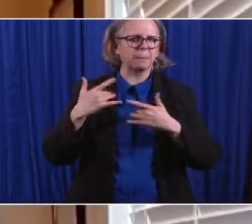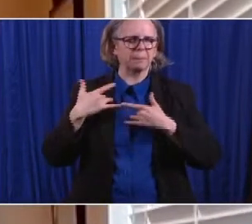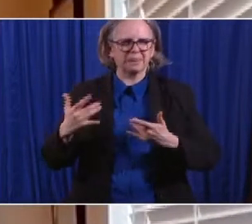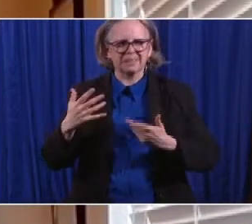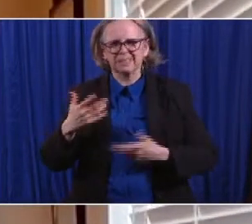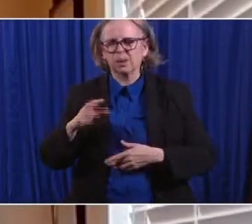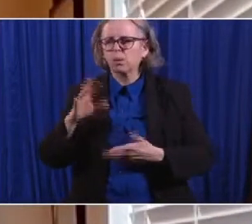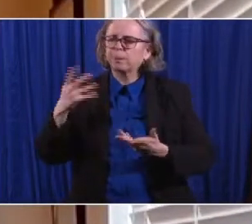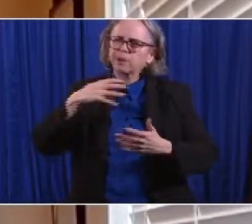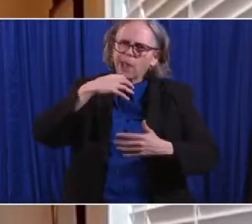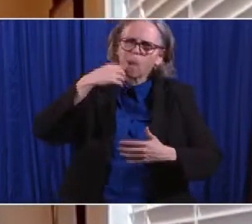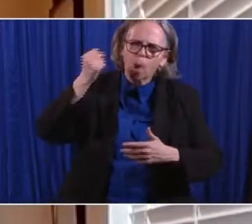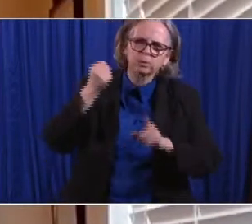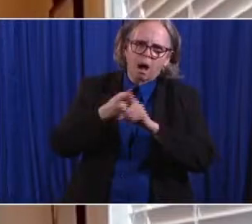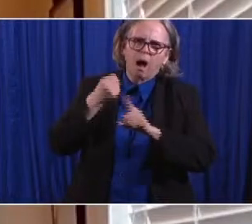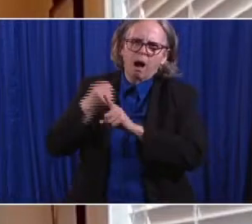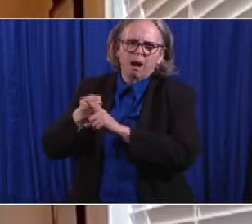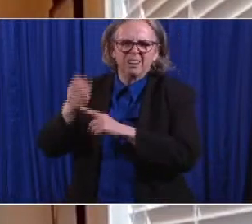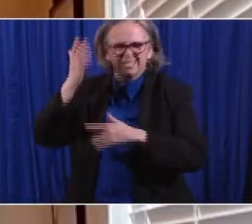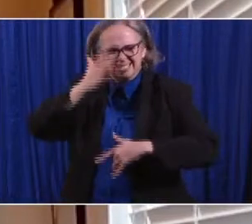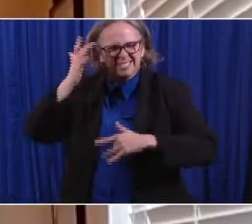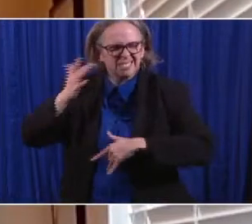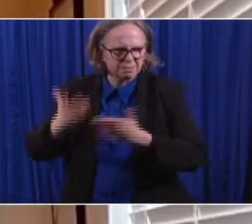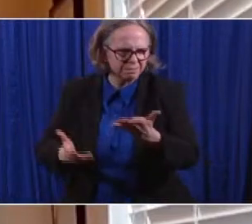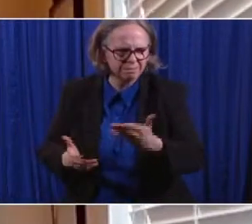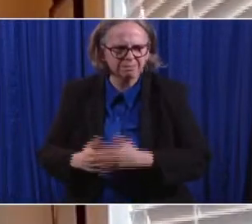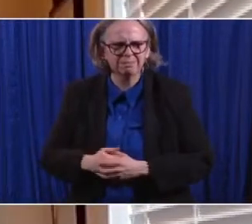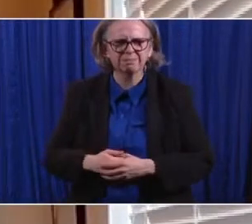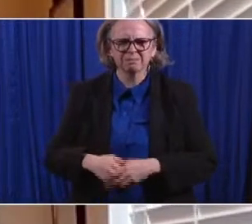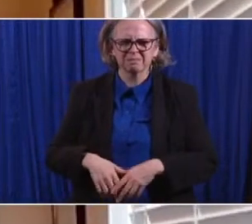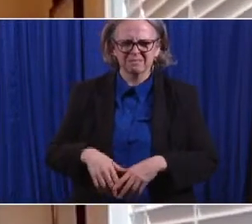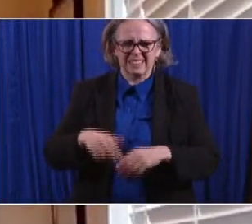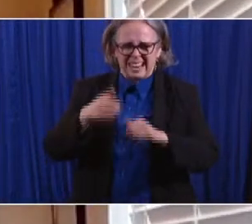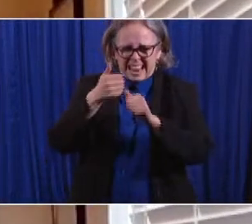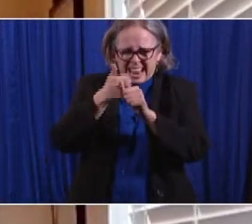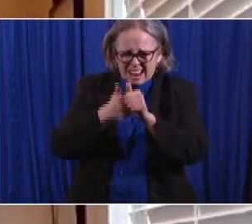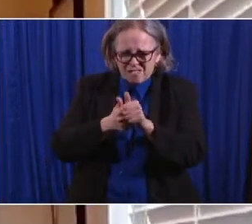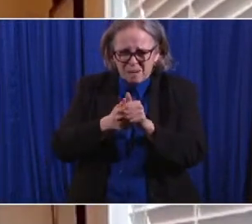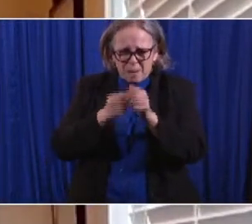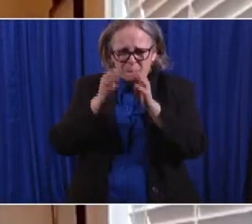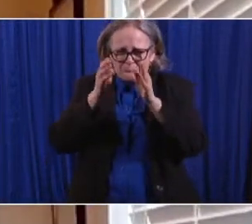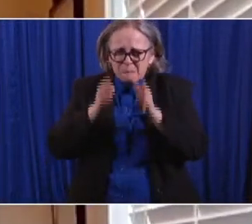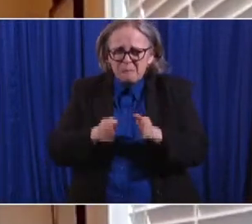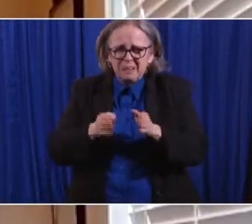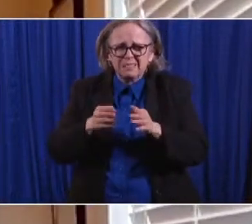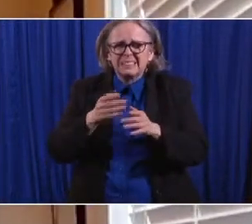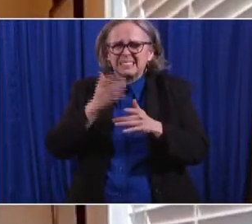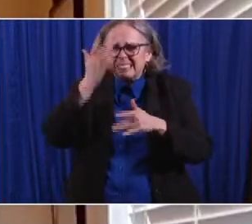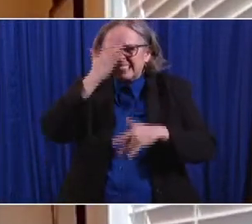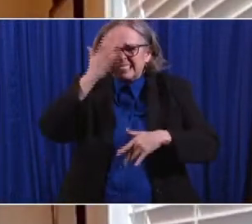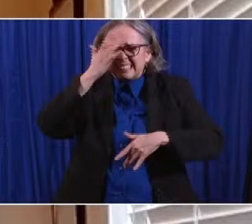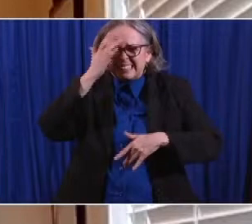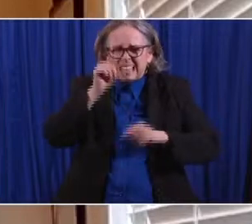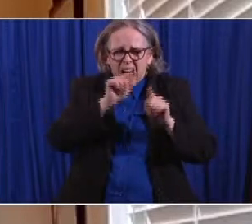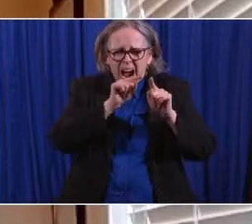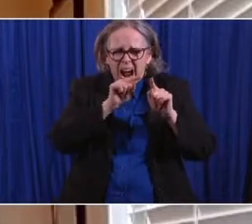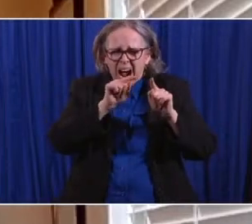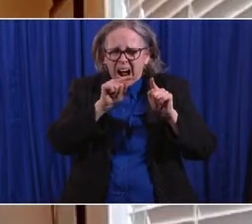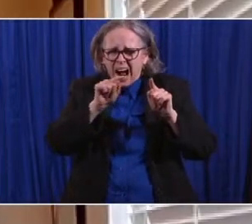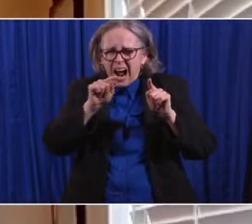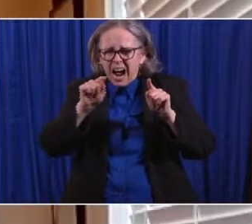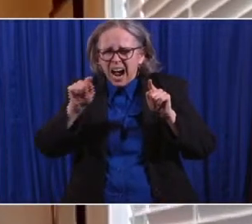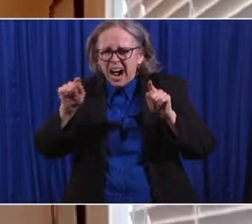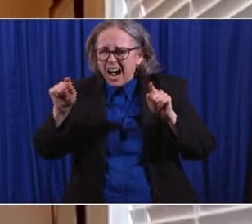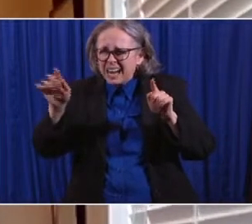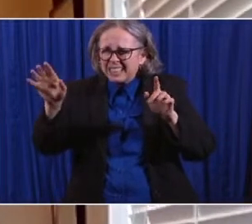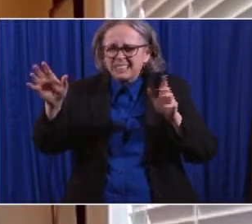possible to account for every person who might have some of those other medical conditions when we are using